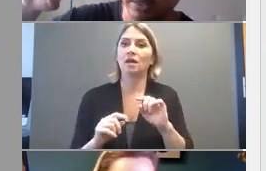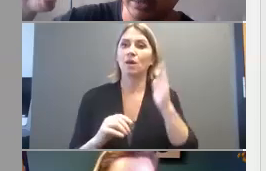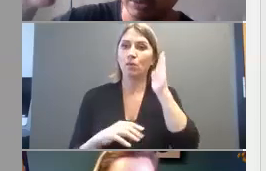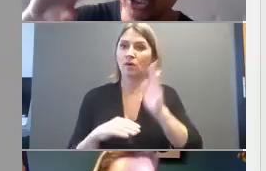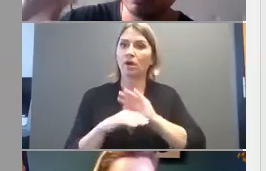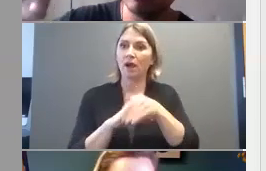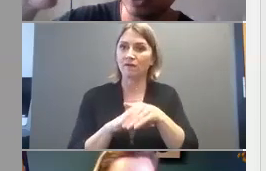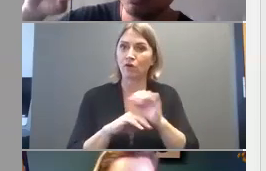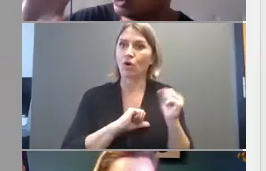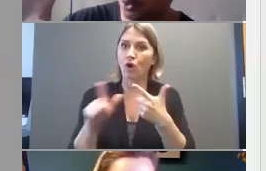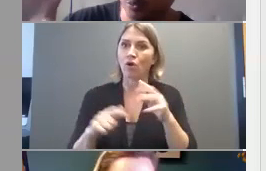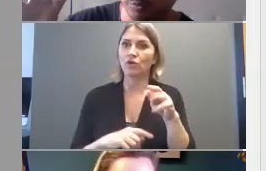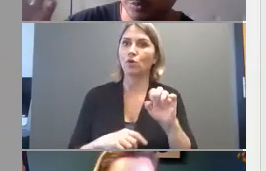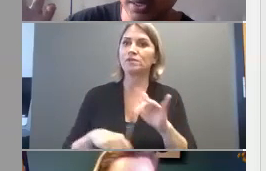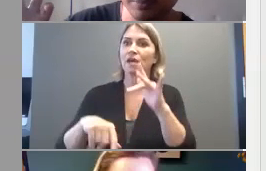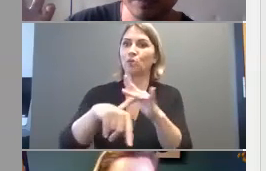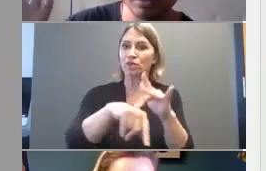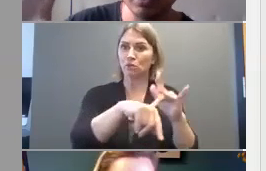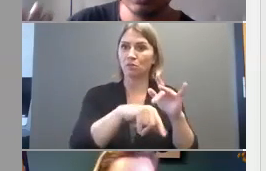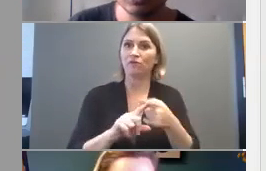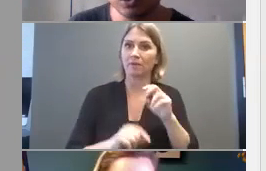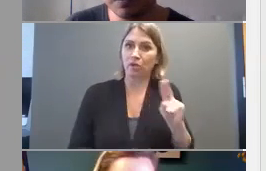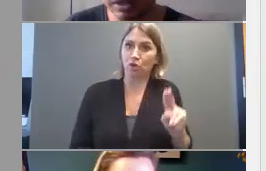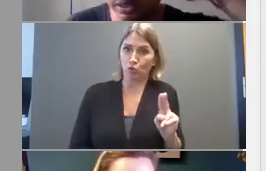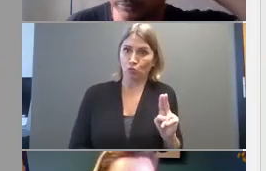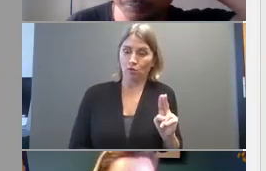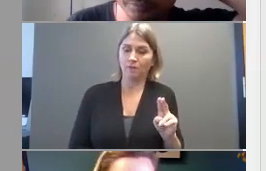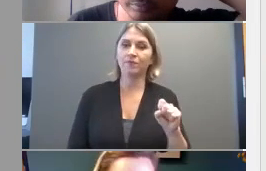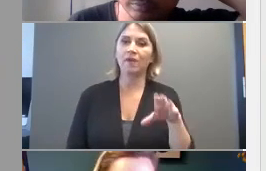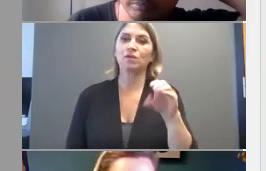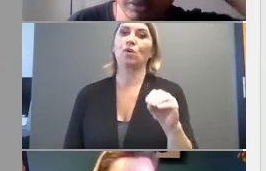are reachable from U, right? So